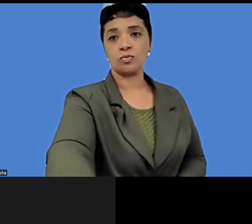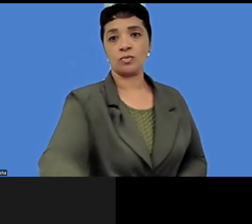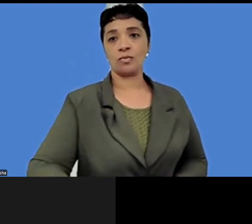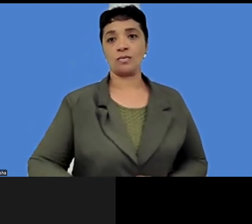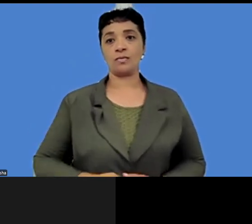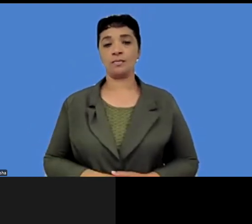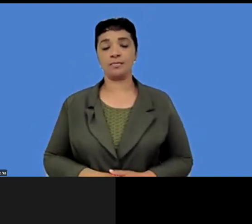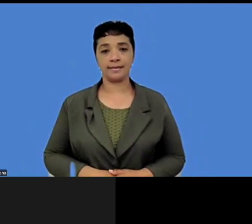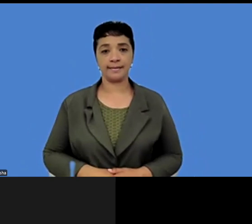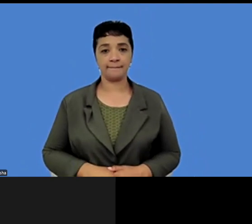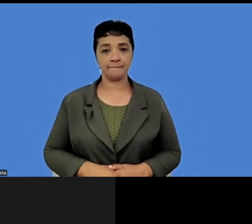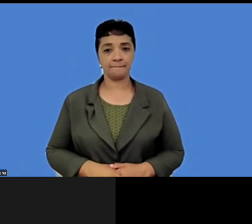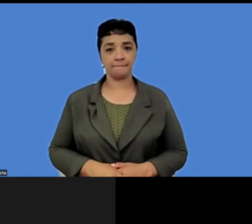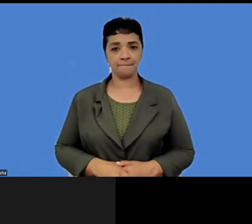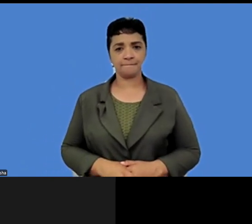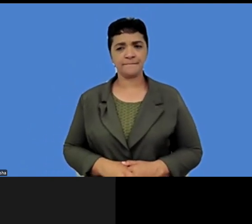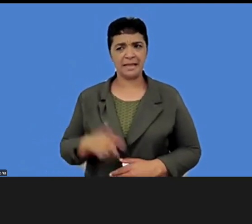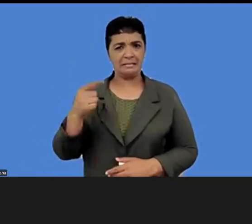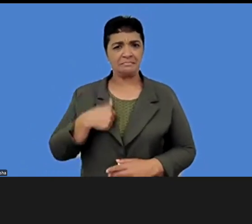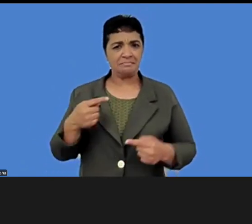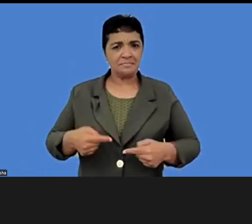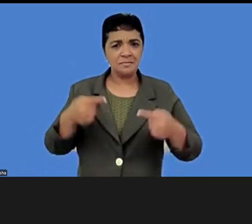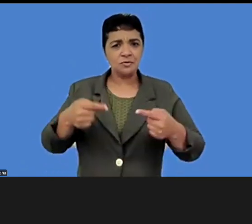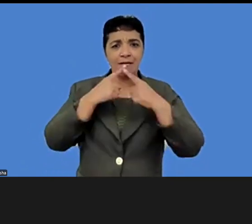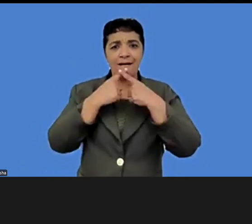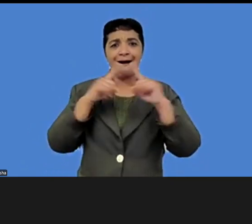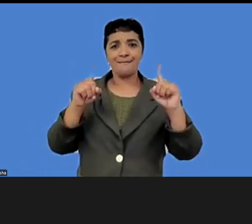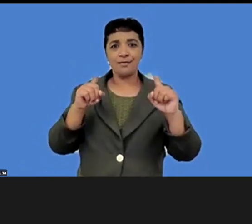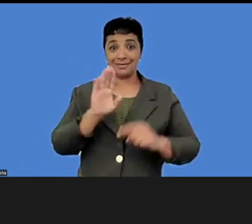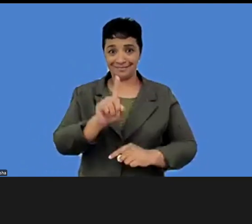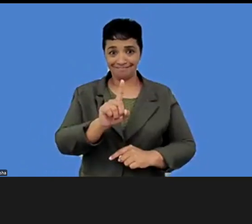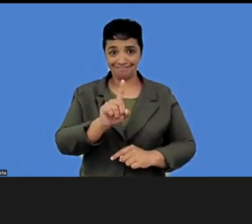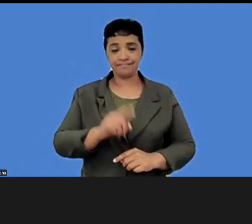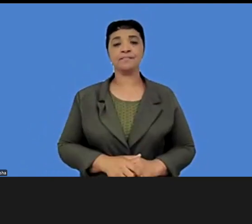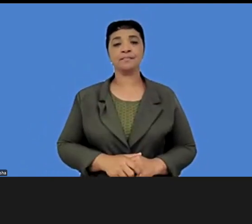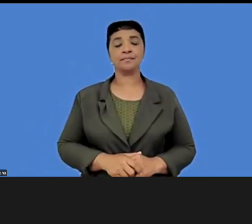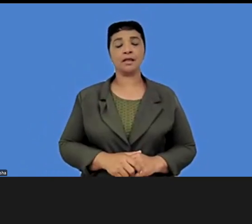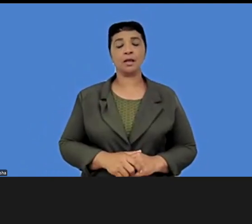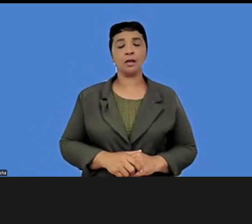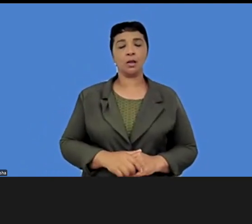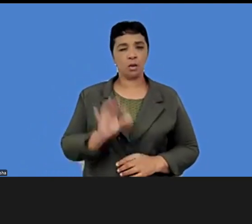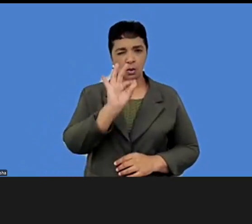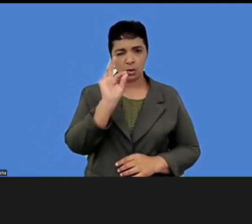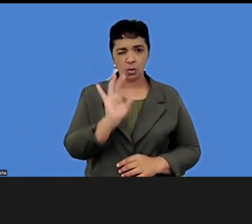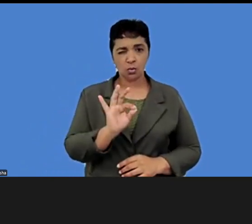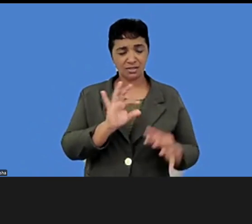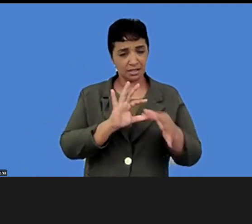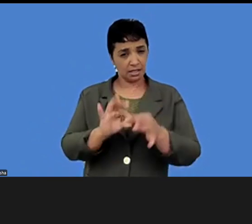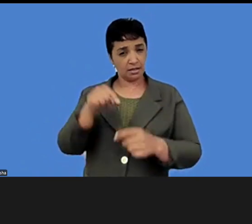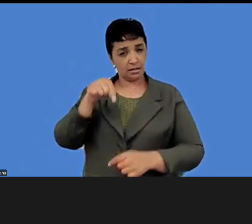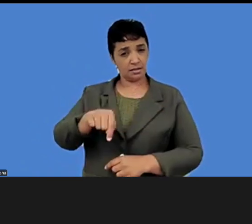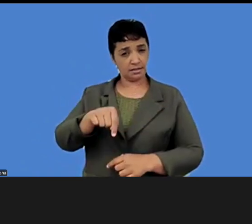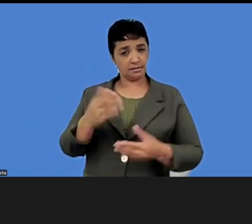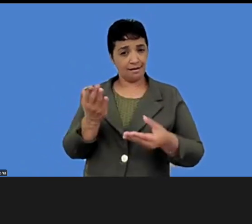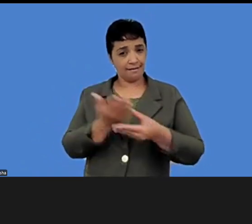Hi, sorry, I was just struggling to unmute. In terms of the question, is it specific to this case